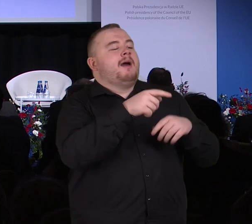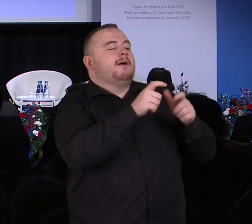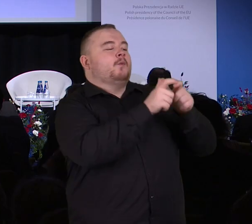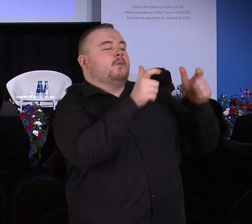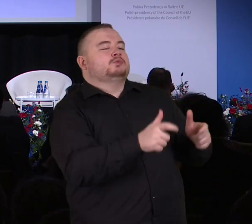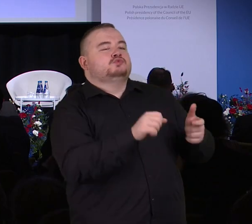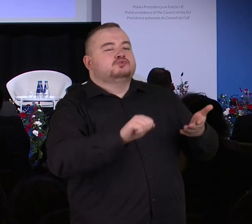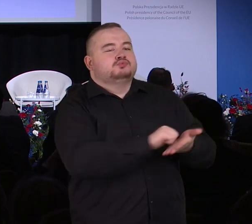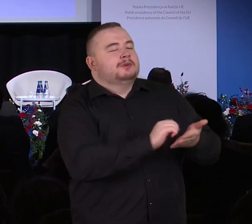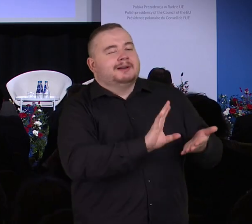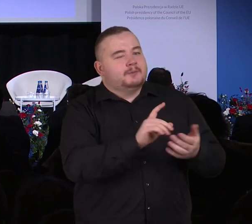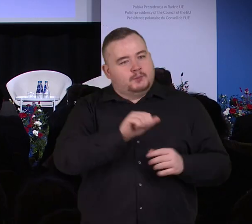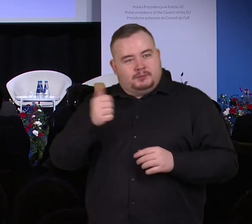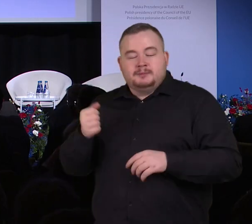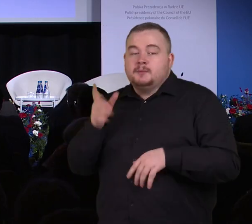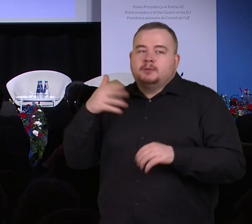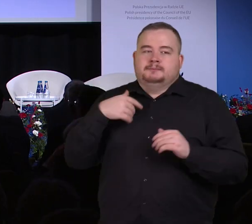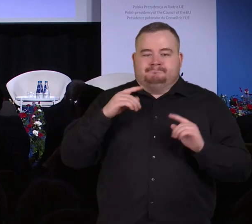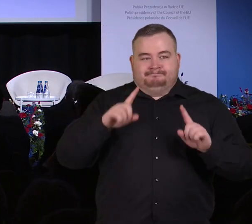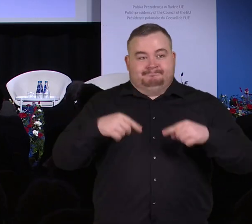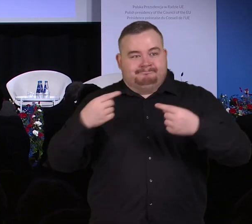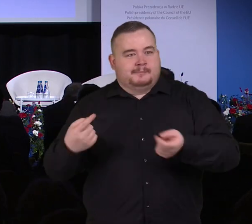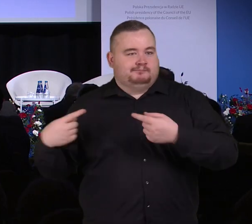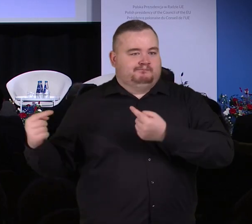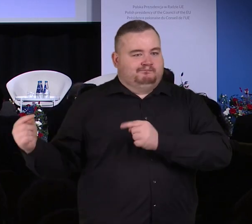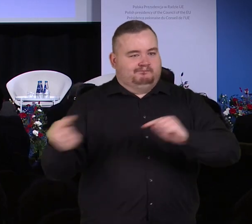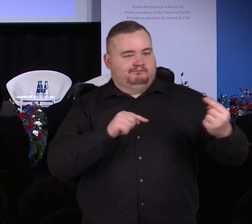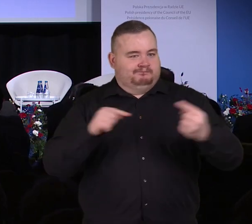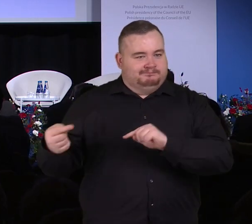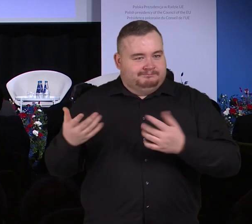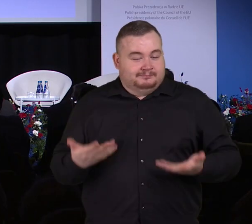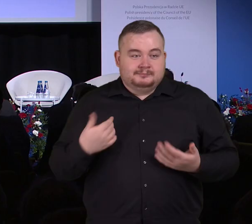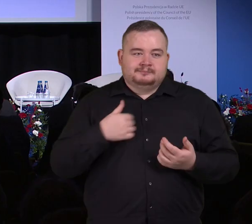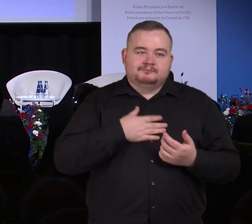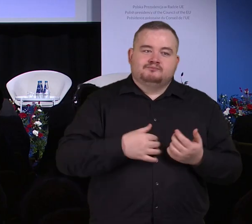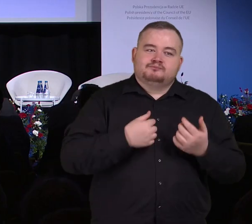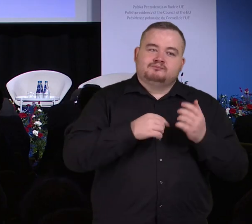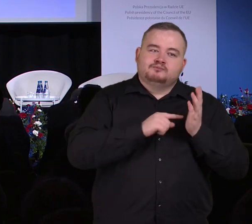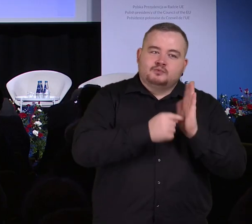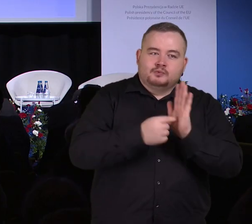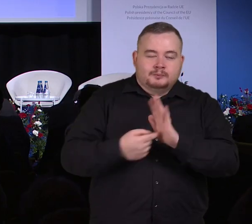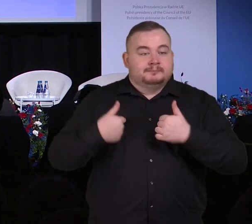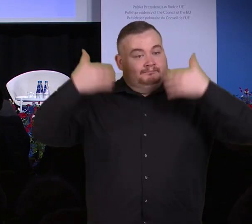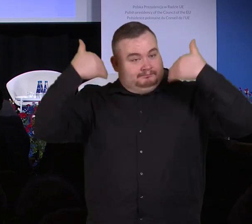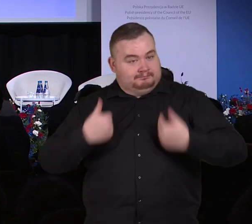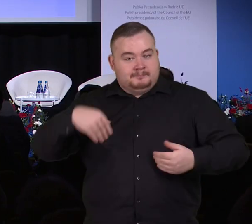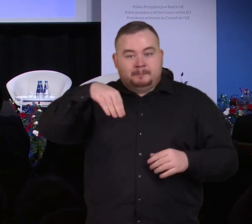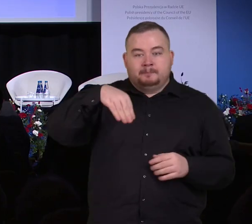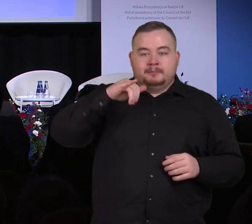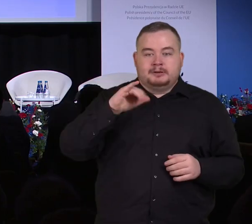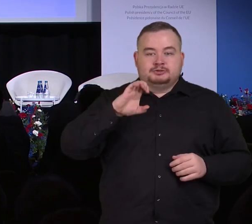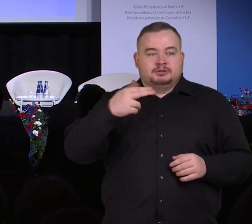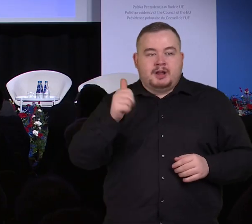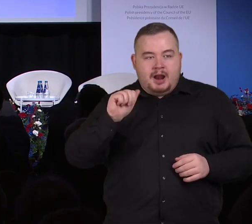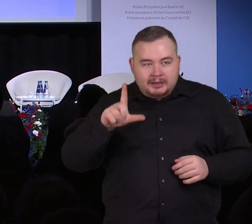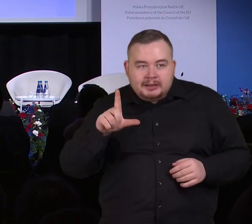the challenges that you presented to us. My name is Michał Olszewski. I have the pleasure to be moderator of this